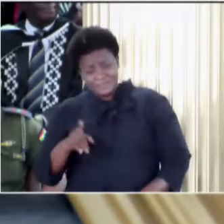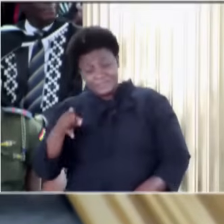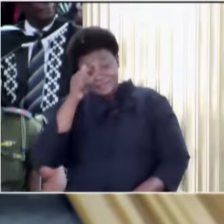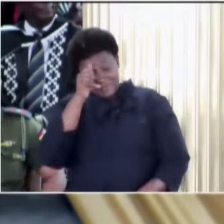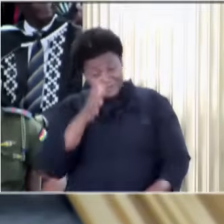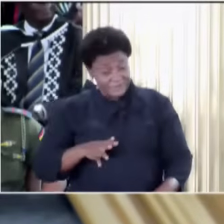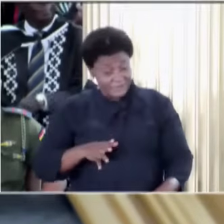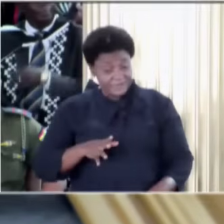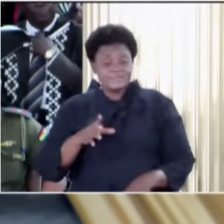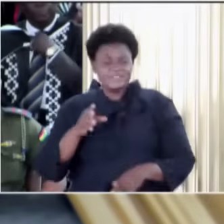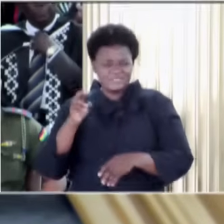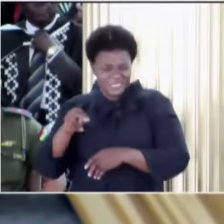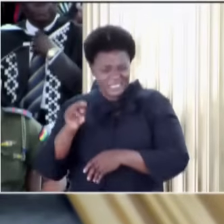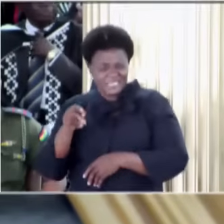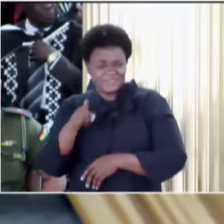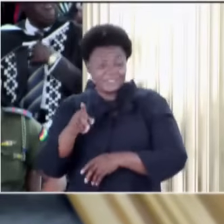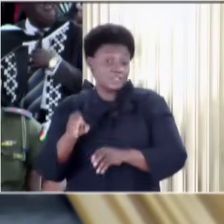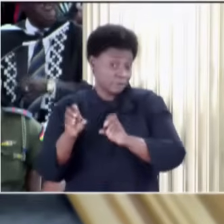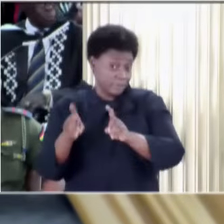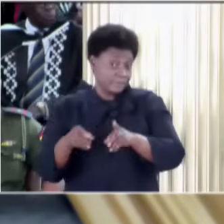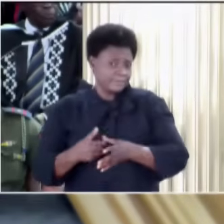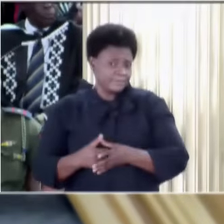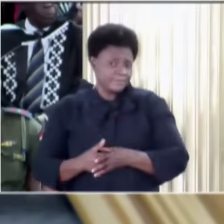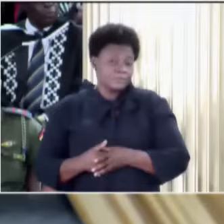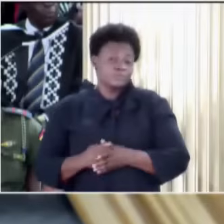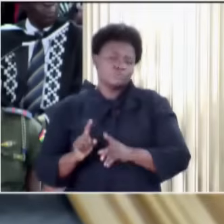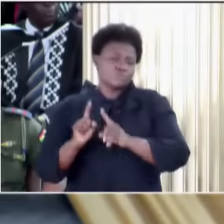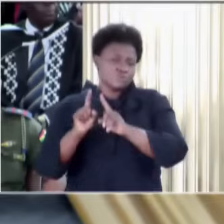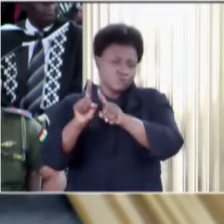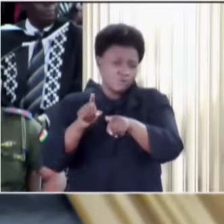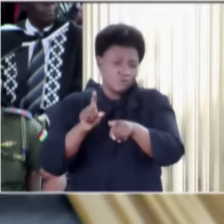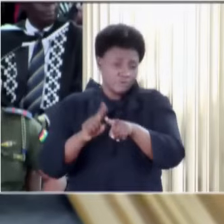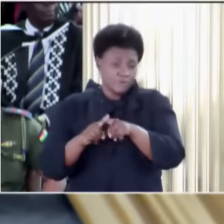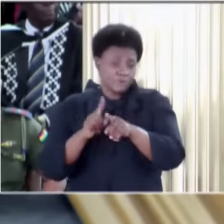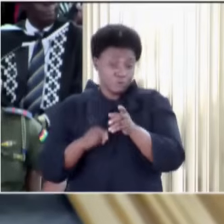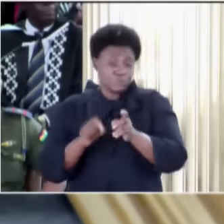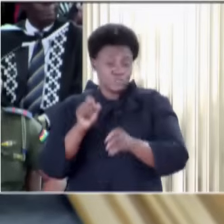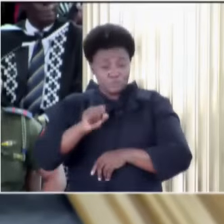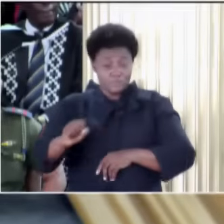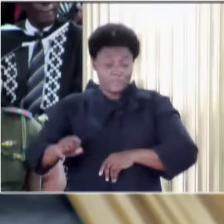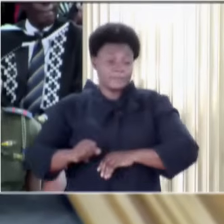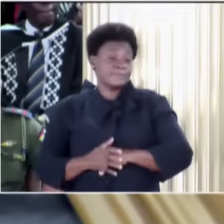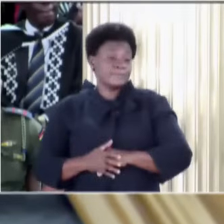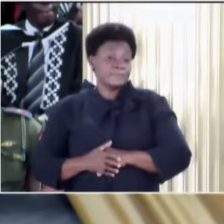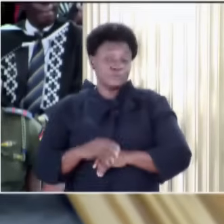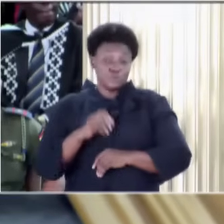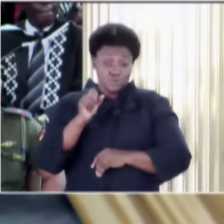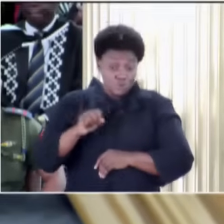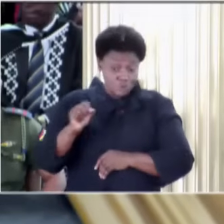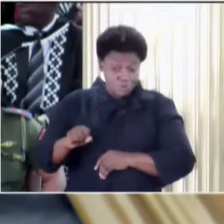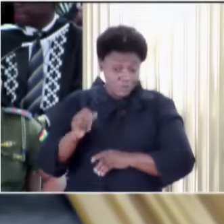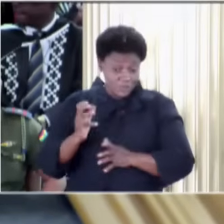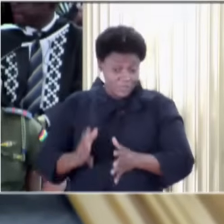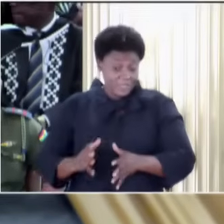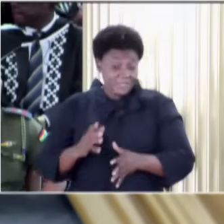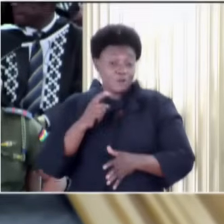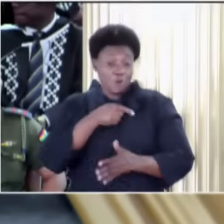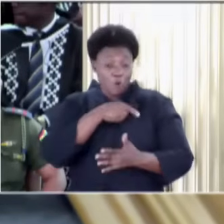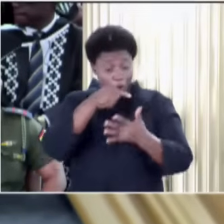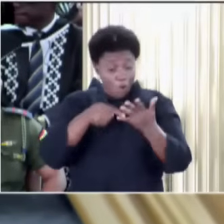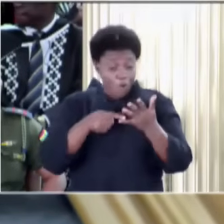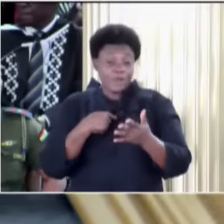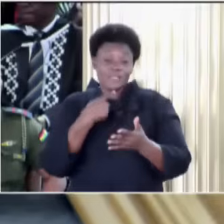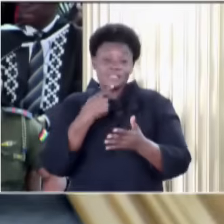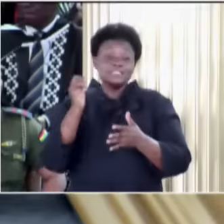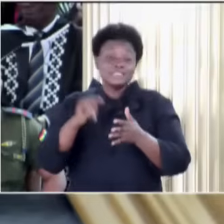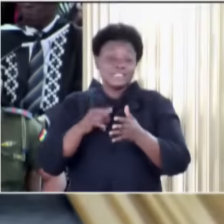gentleman deserves this opportunity. Look for a sponsor. And your sponsors, all the things I've spoken about so far, that's